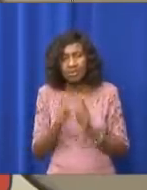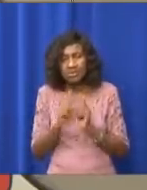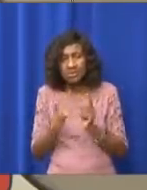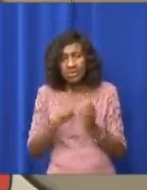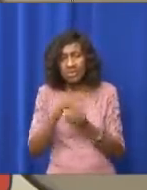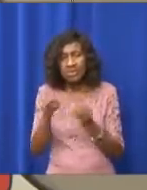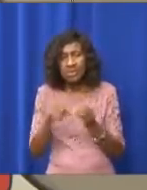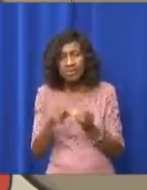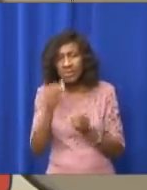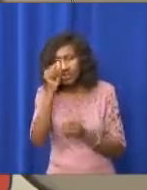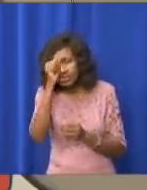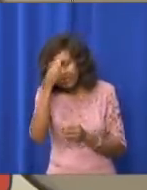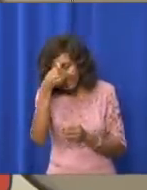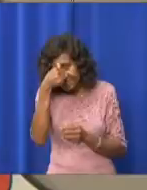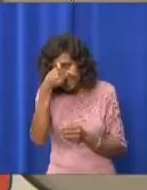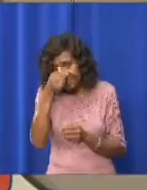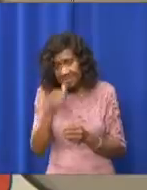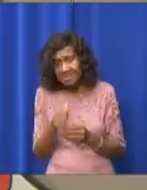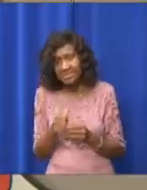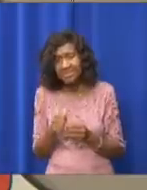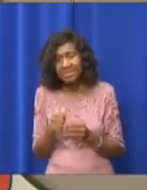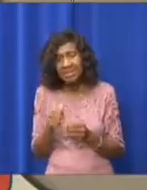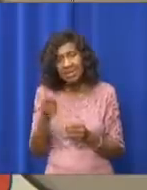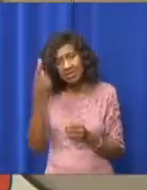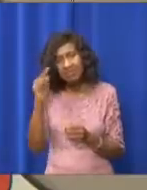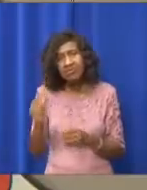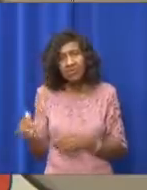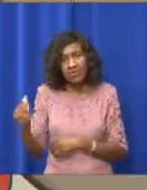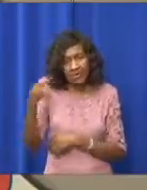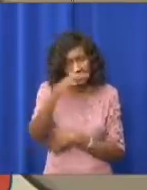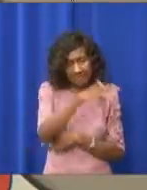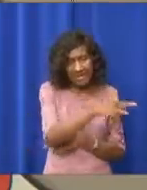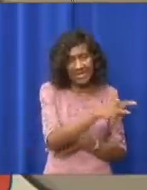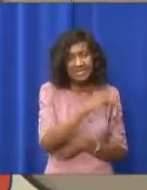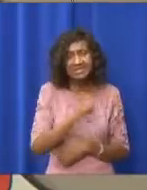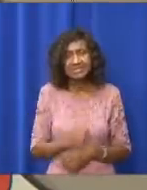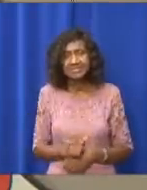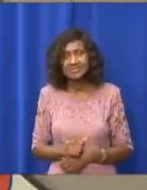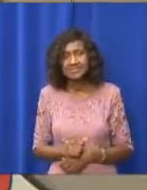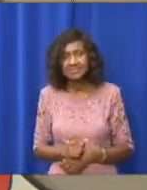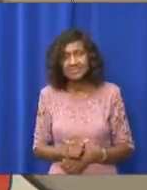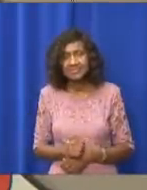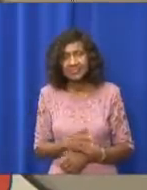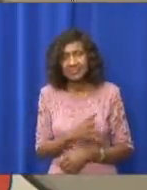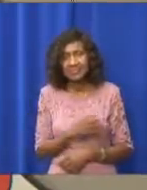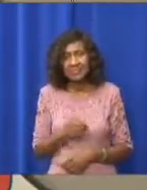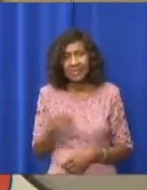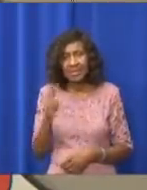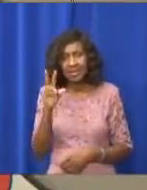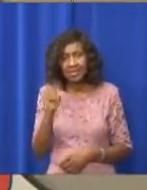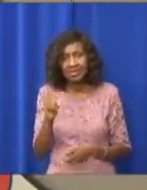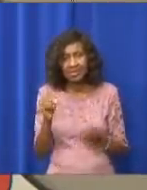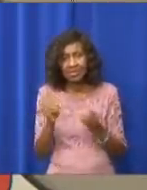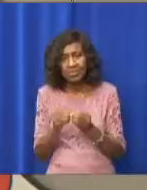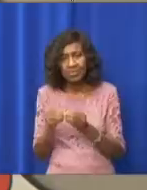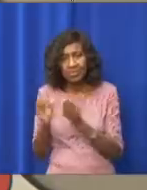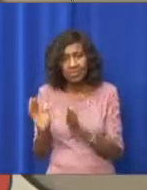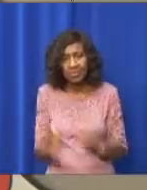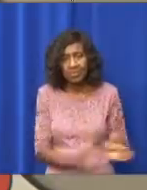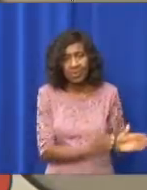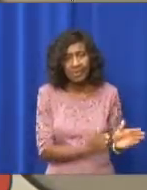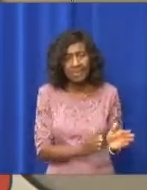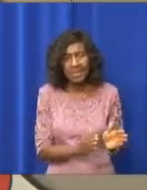about a flight there, and details will be shared just as soon as they become available. There are no more planned flights to